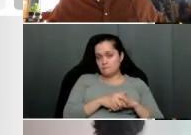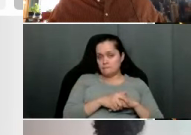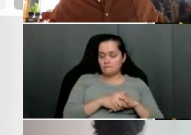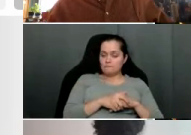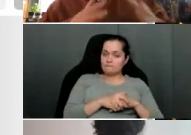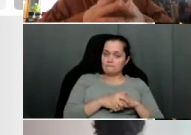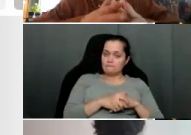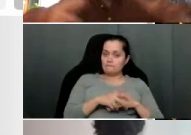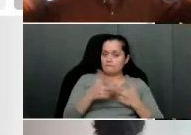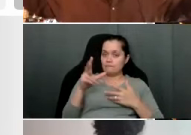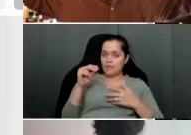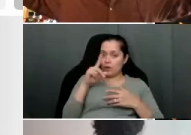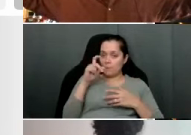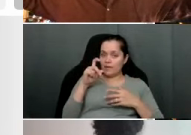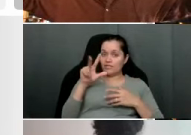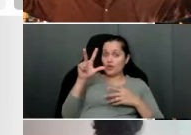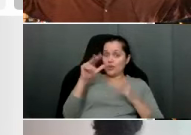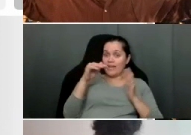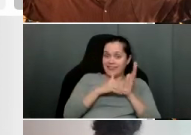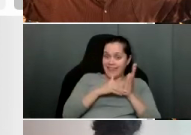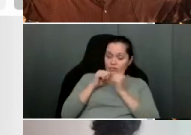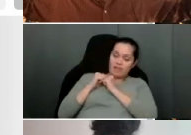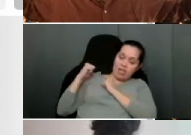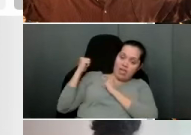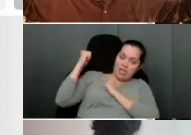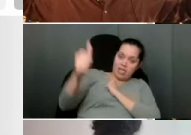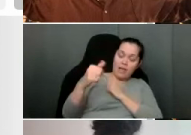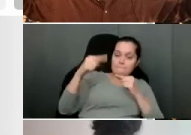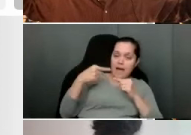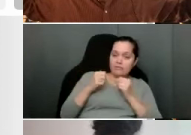Well, no, because it's 3,000 miles away.